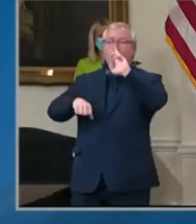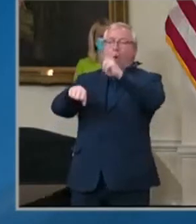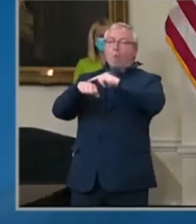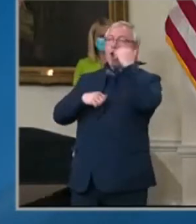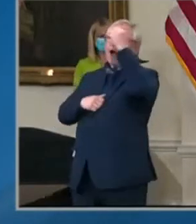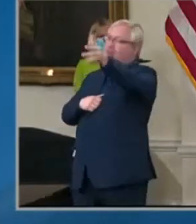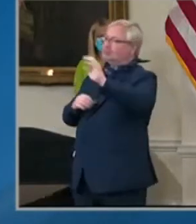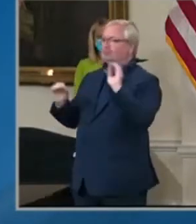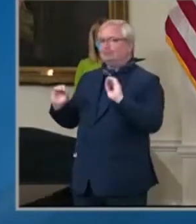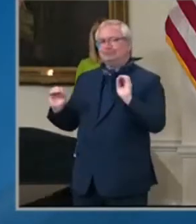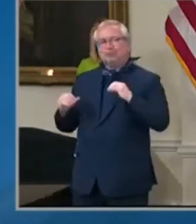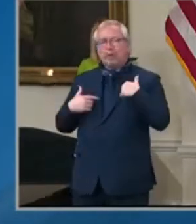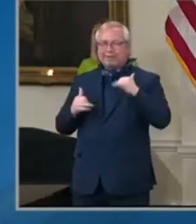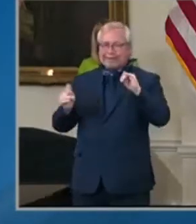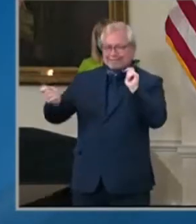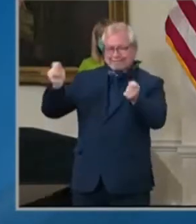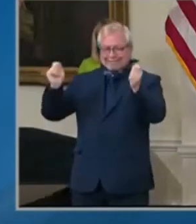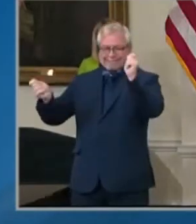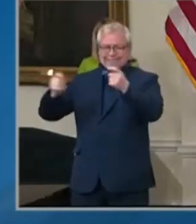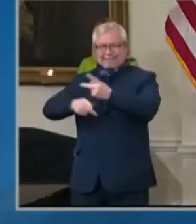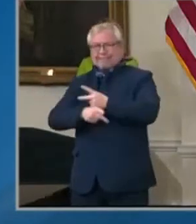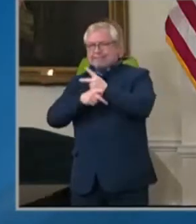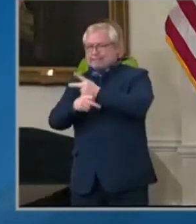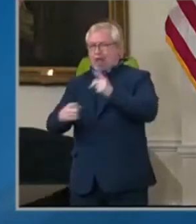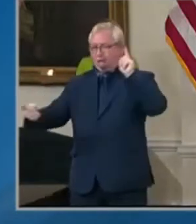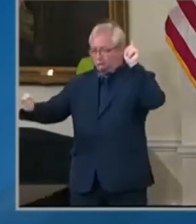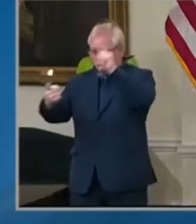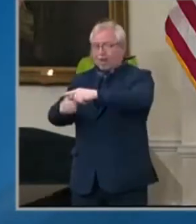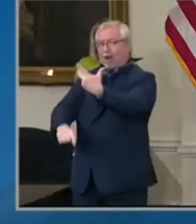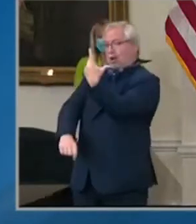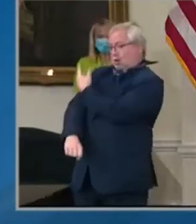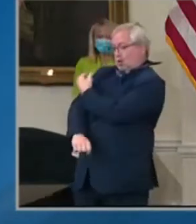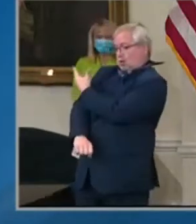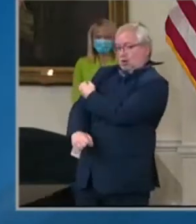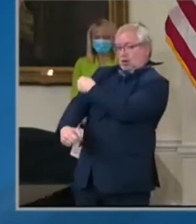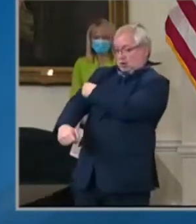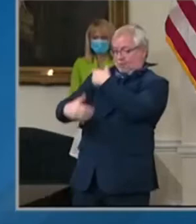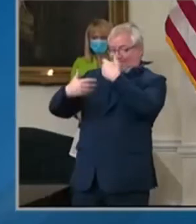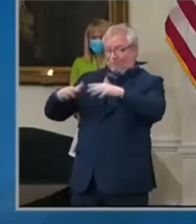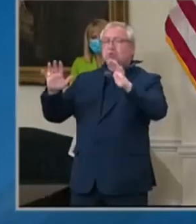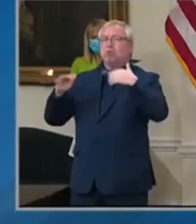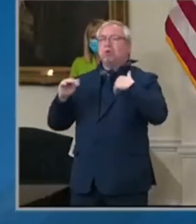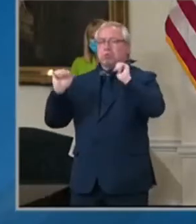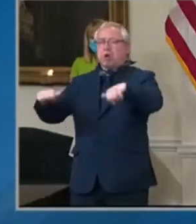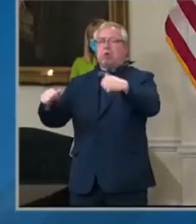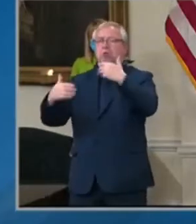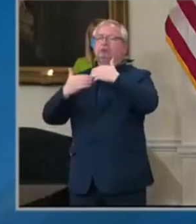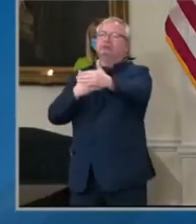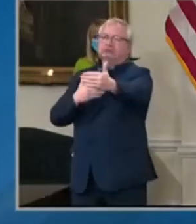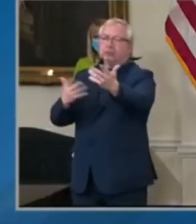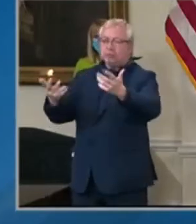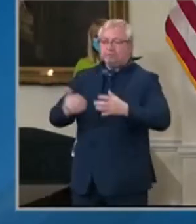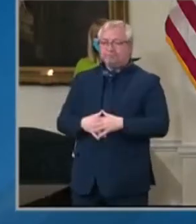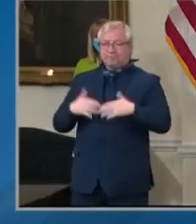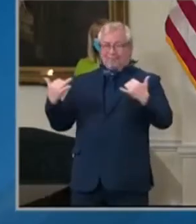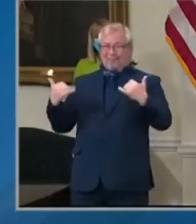be significantly different for a while longer. But as we begin to reopen, it will